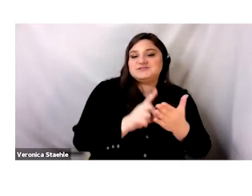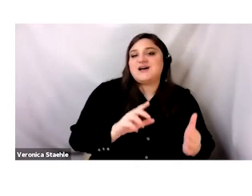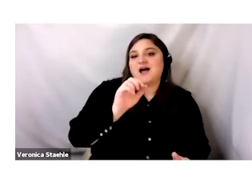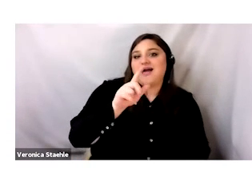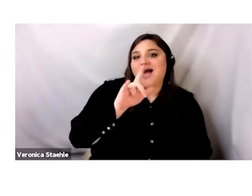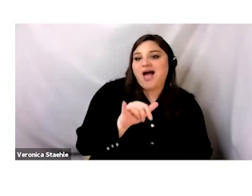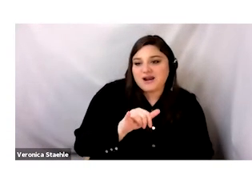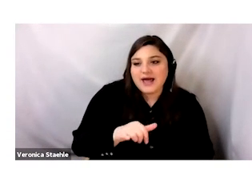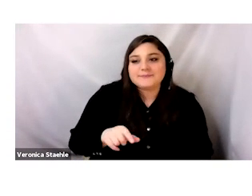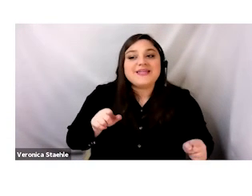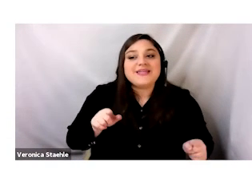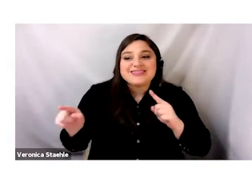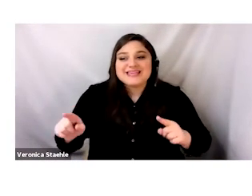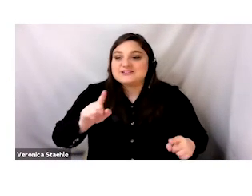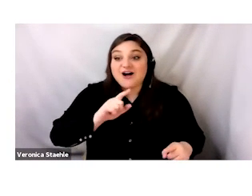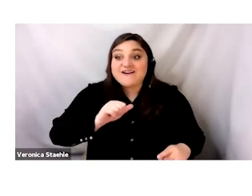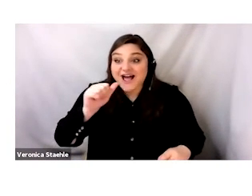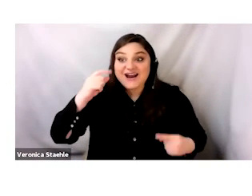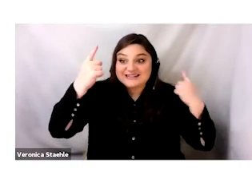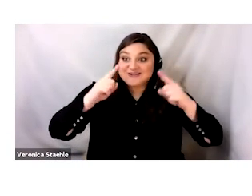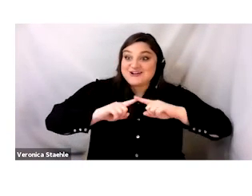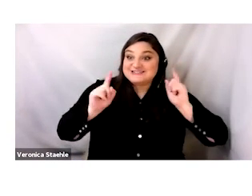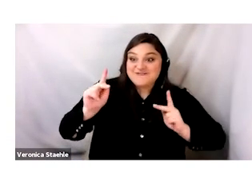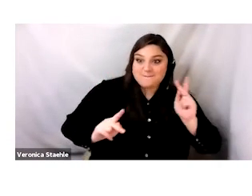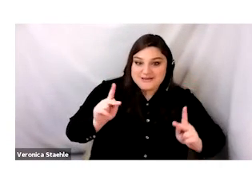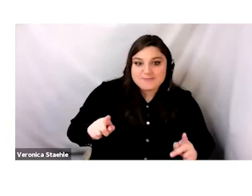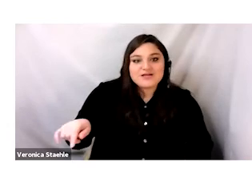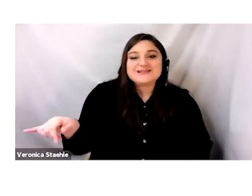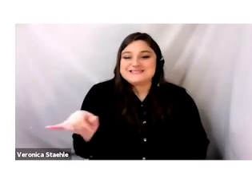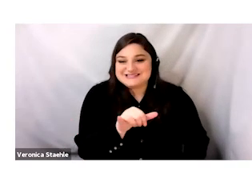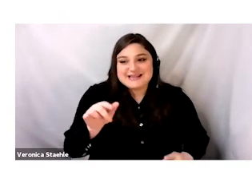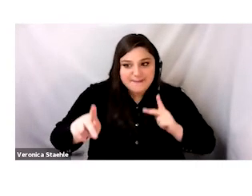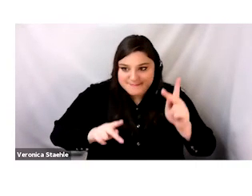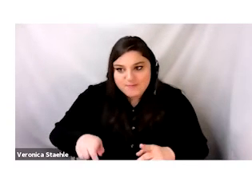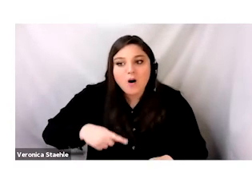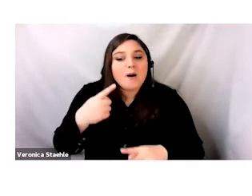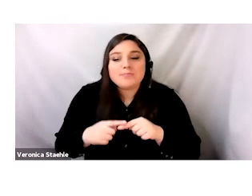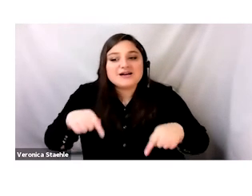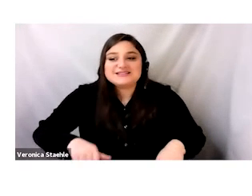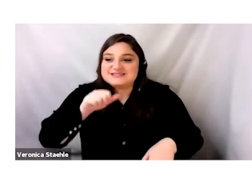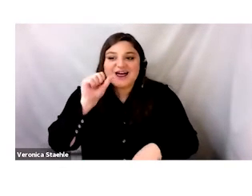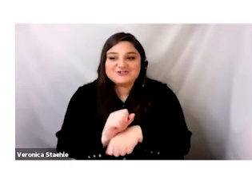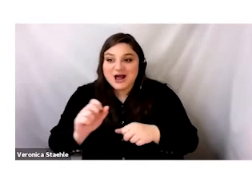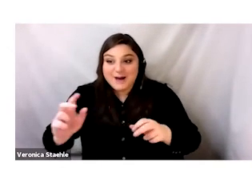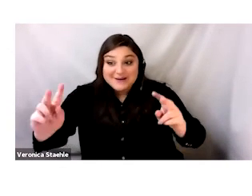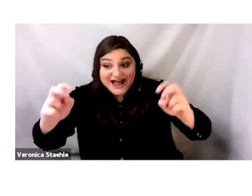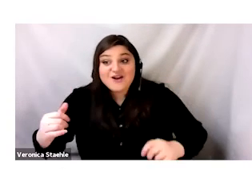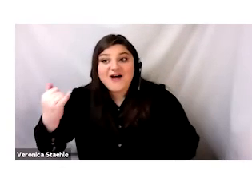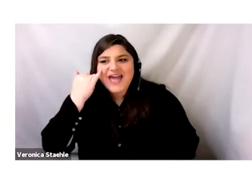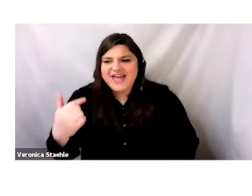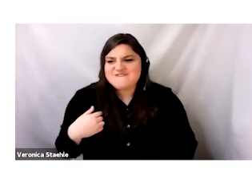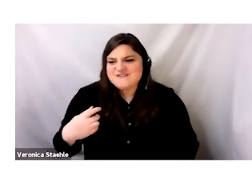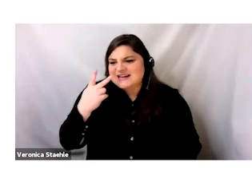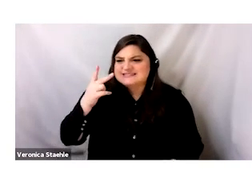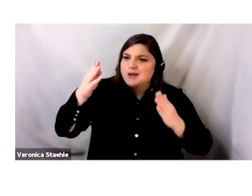These are not different people, okay? And this is not a job title. If I see this putting out anywhere, like we're looking to